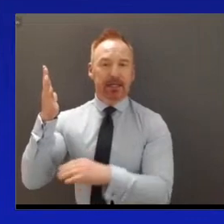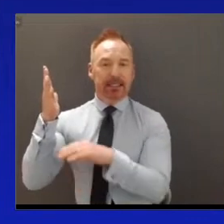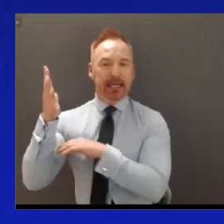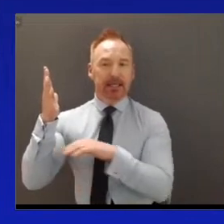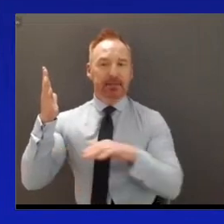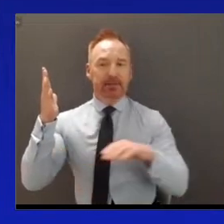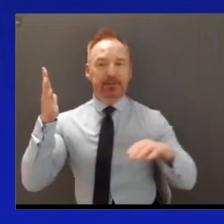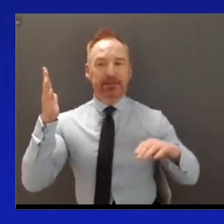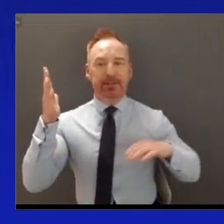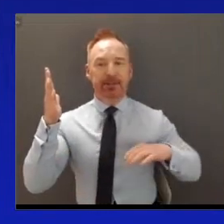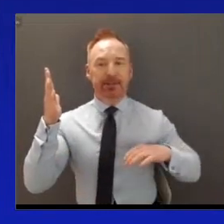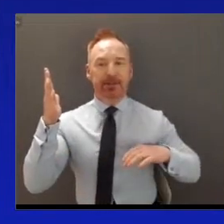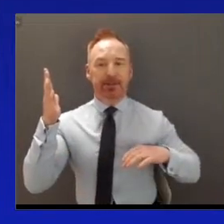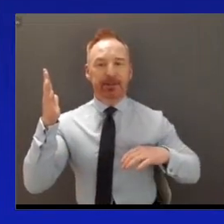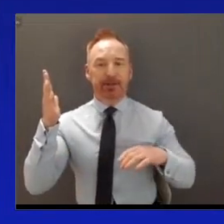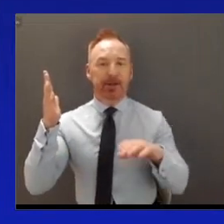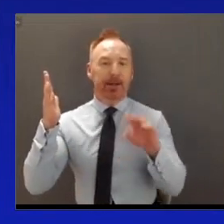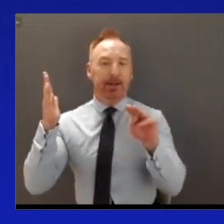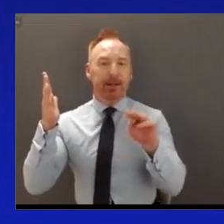please.